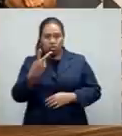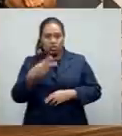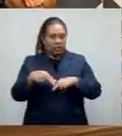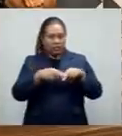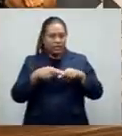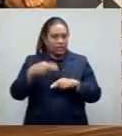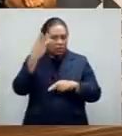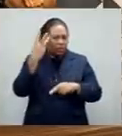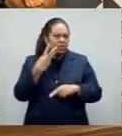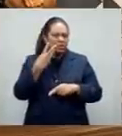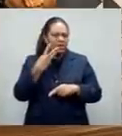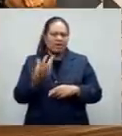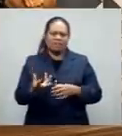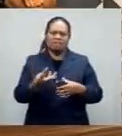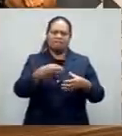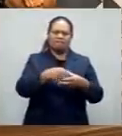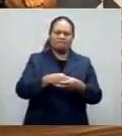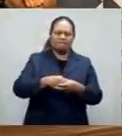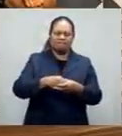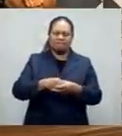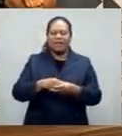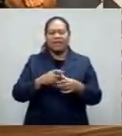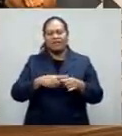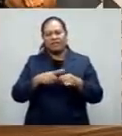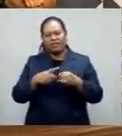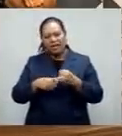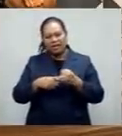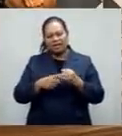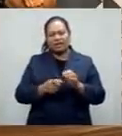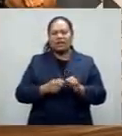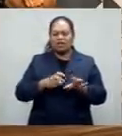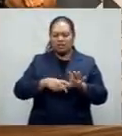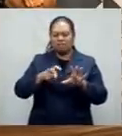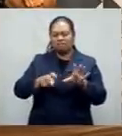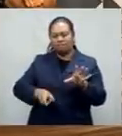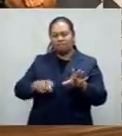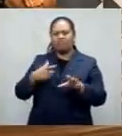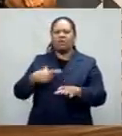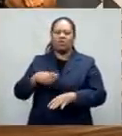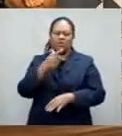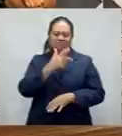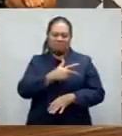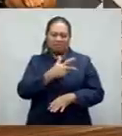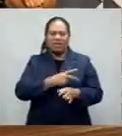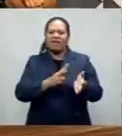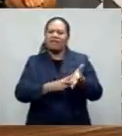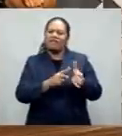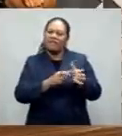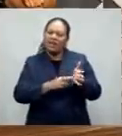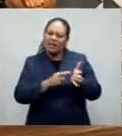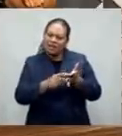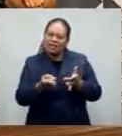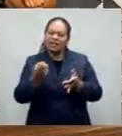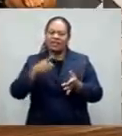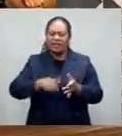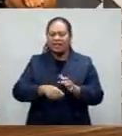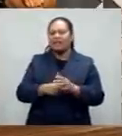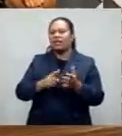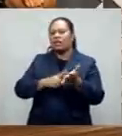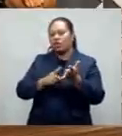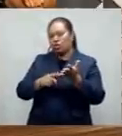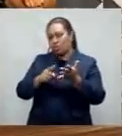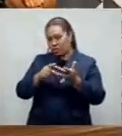have made the final 13-member side to the Olympics were dropped due to injuries. Vani Buleki and the experienced